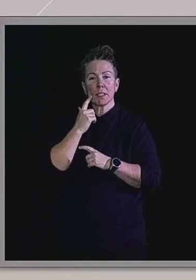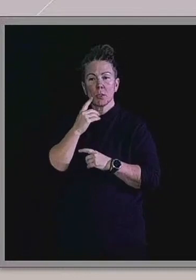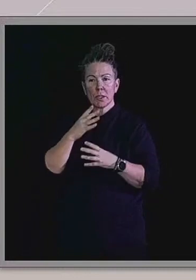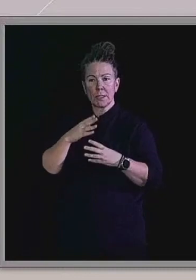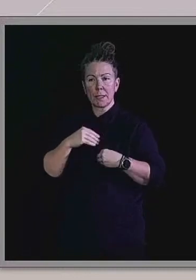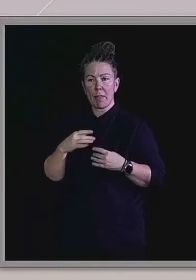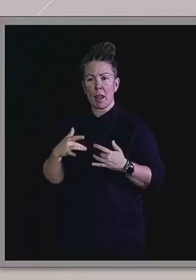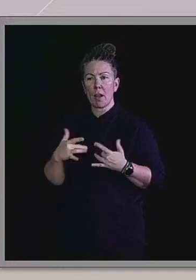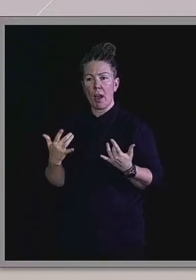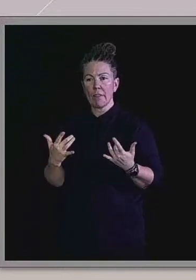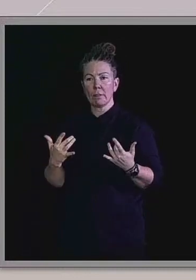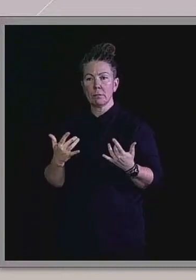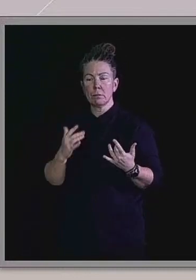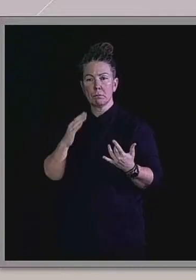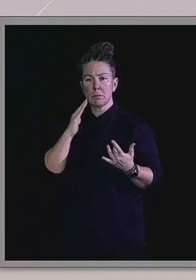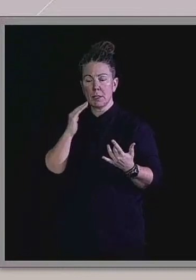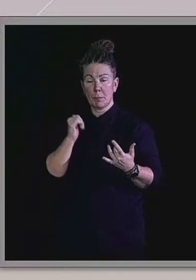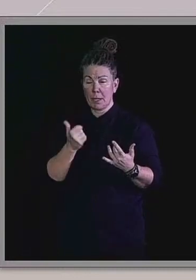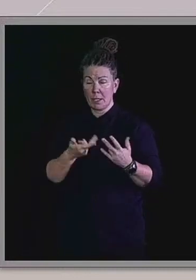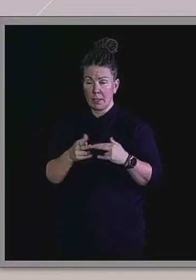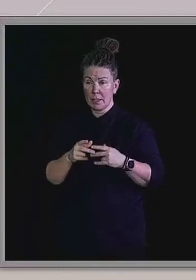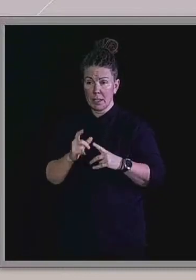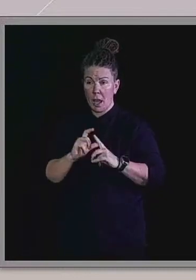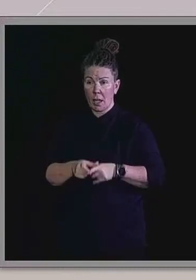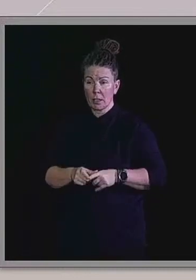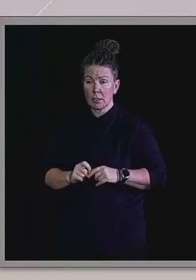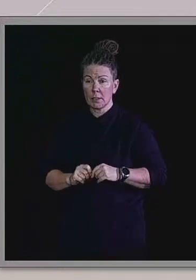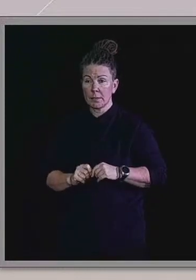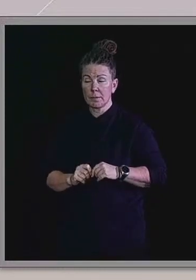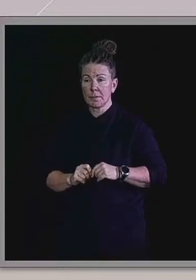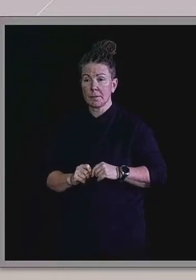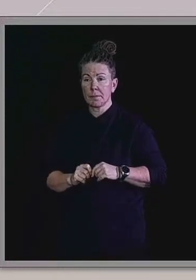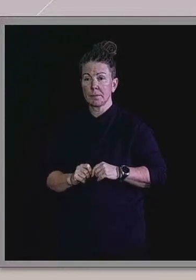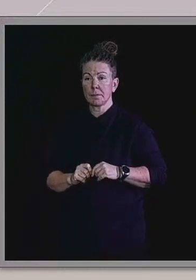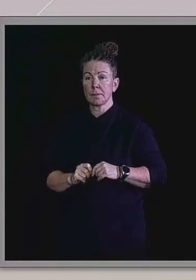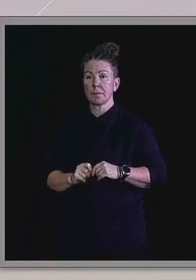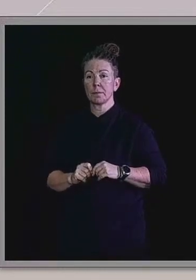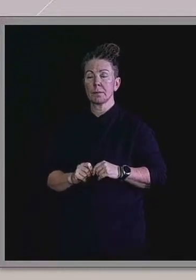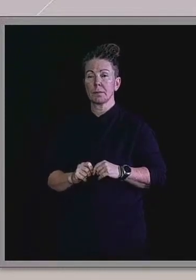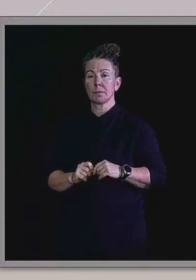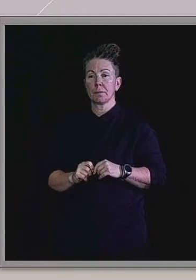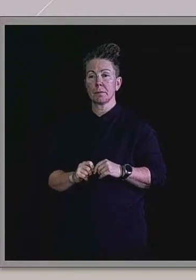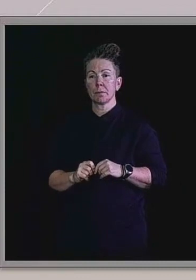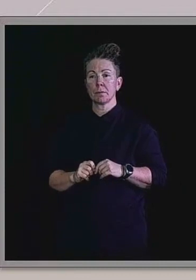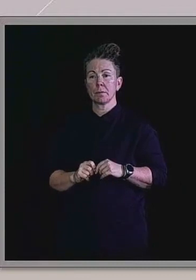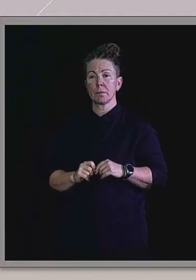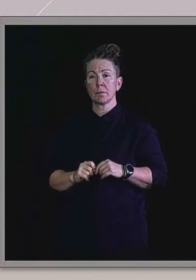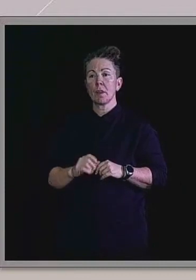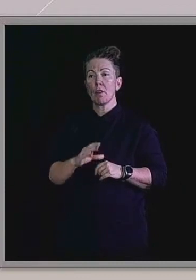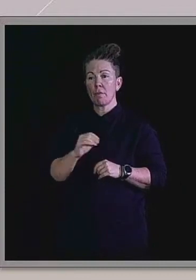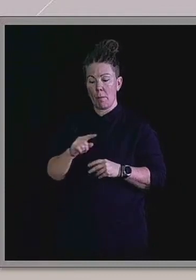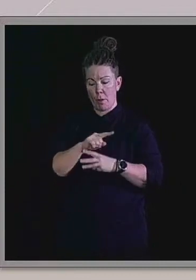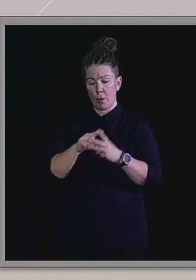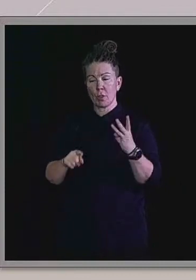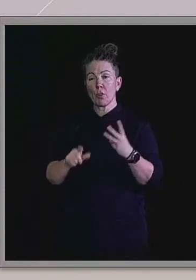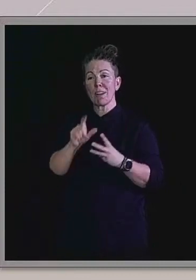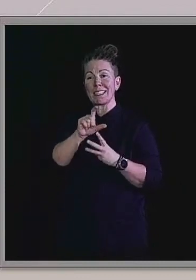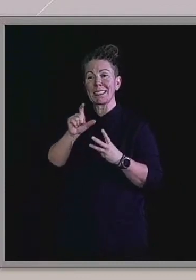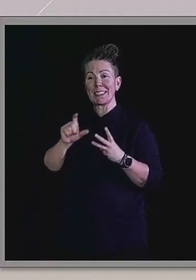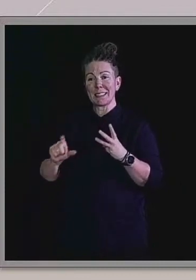life, no matter how hard it is. And from that 3C principle,